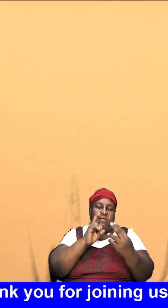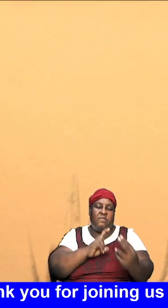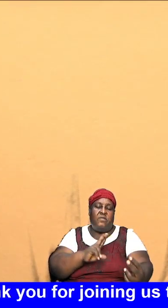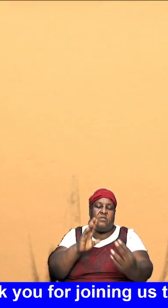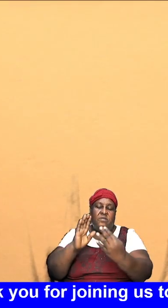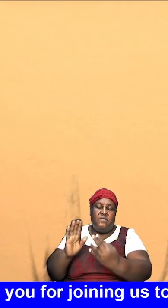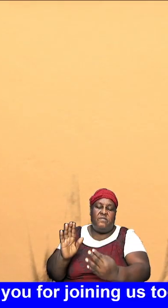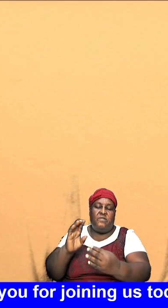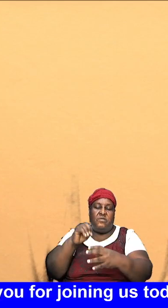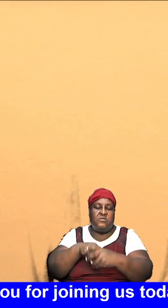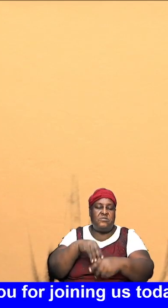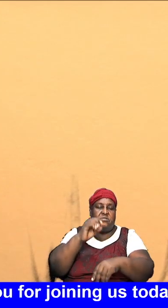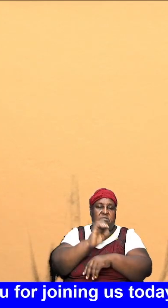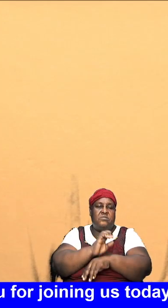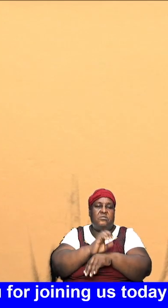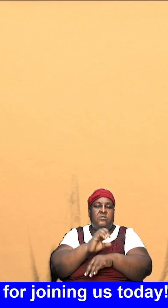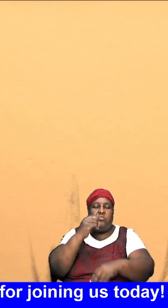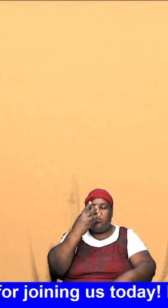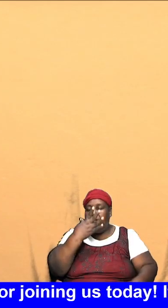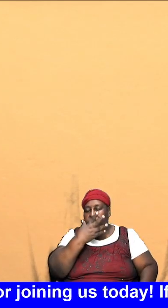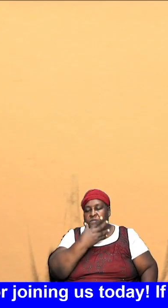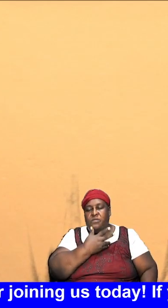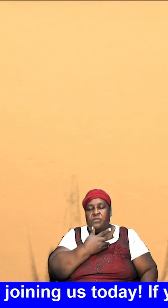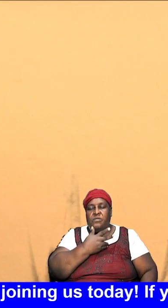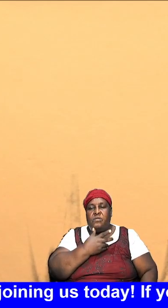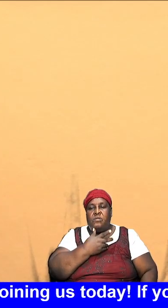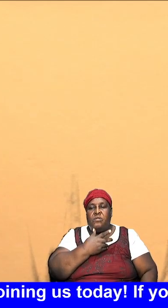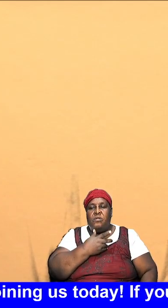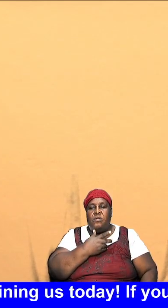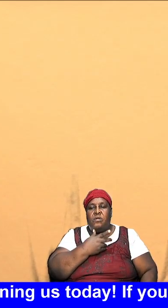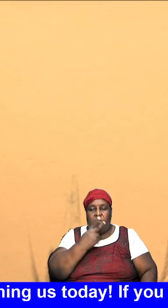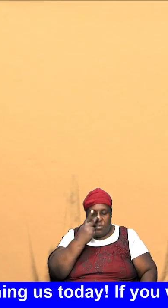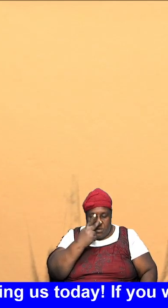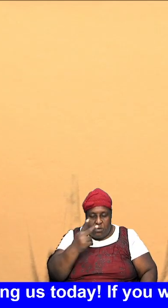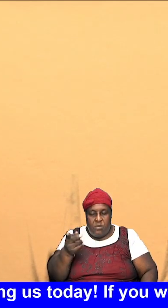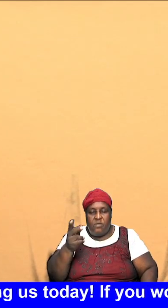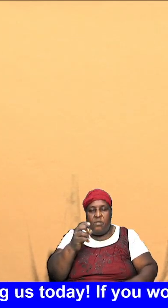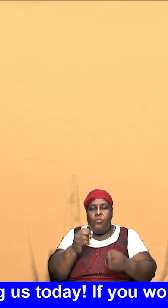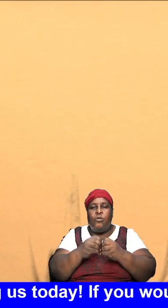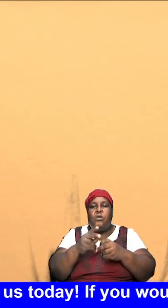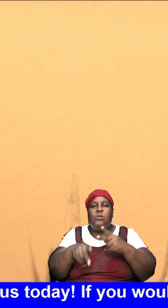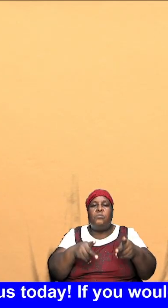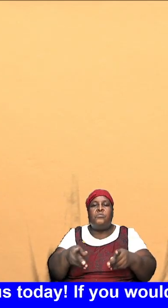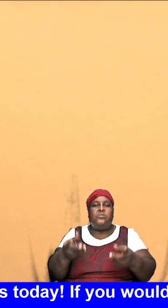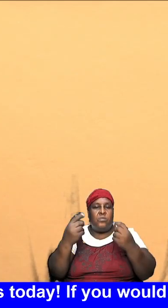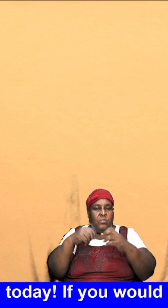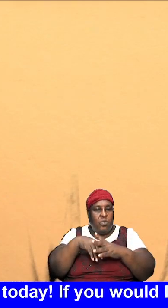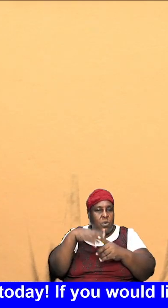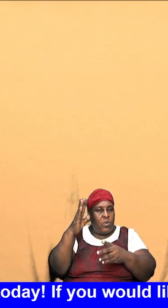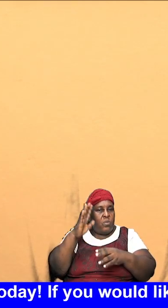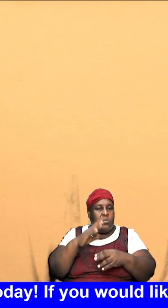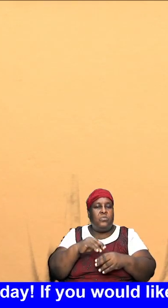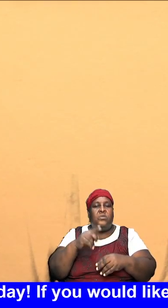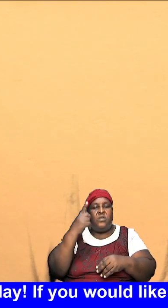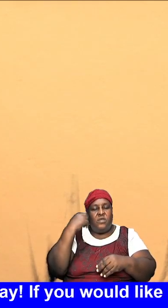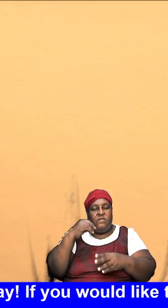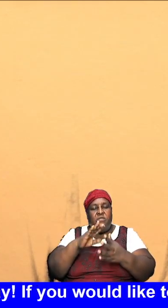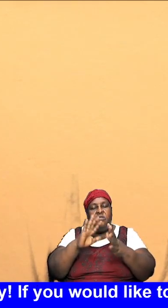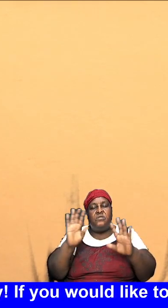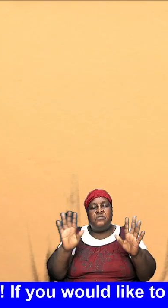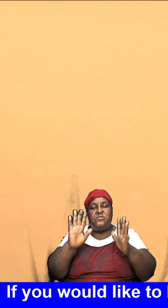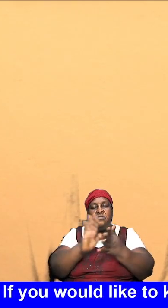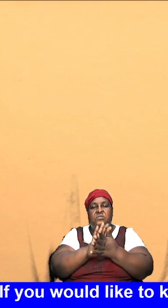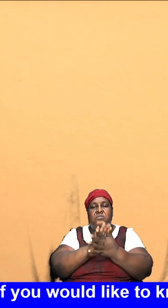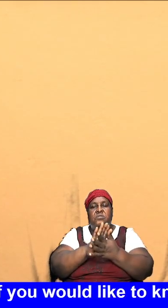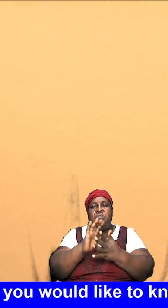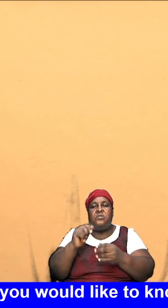It was beautiful. Praise God. And we look forward to more people coming out to Sunday school this Sunday. Amen.